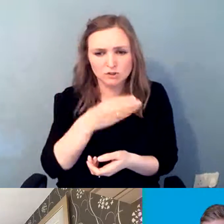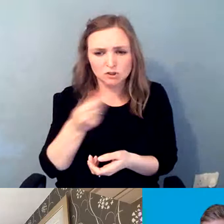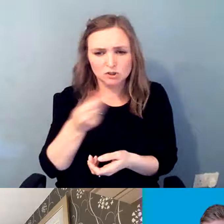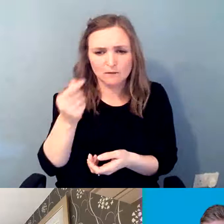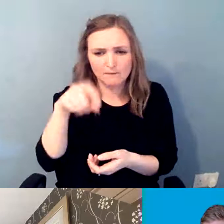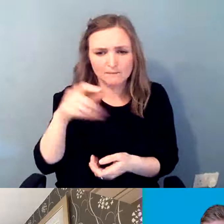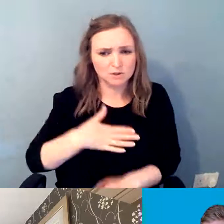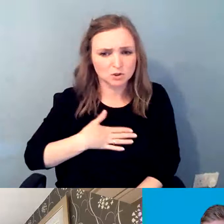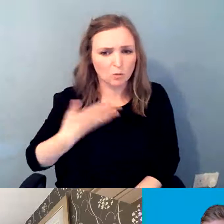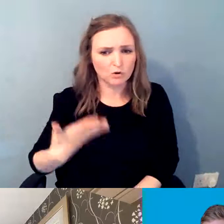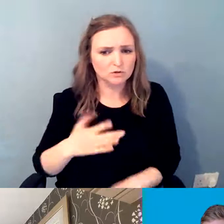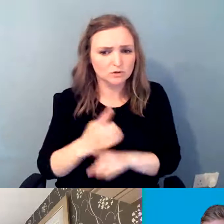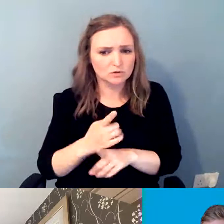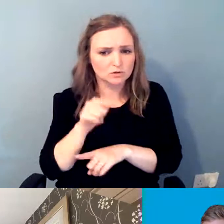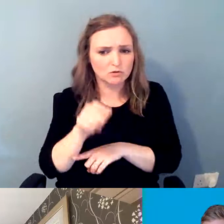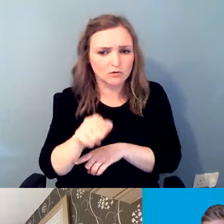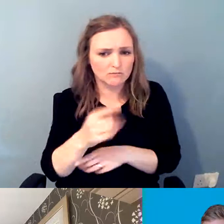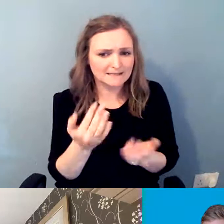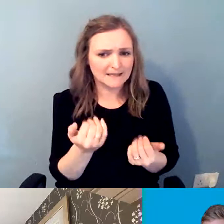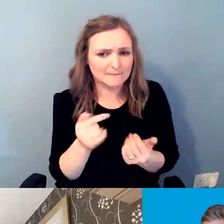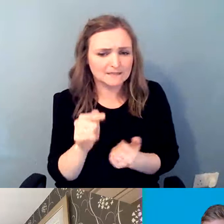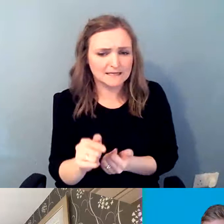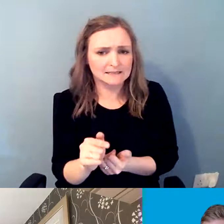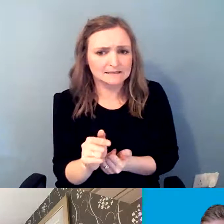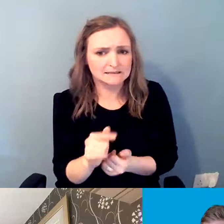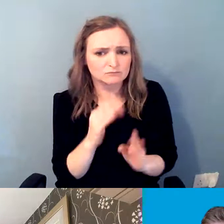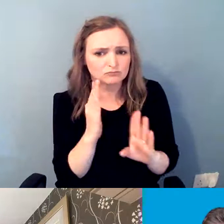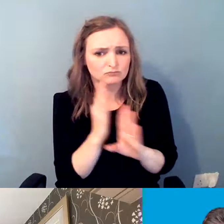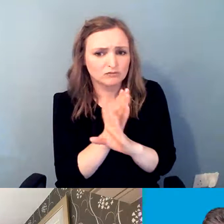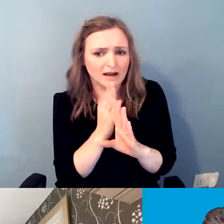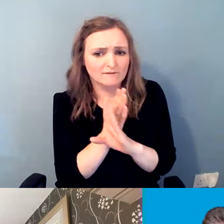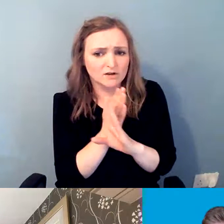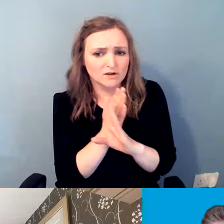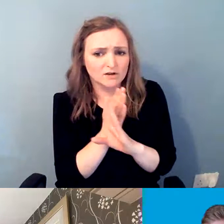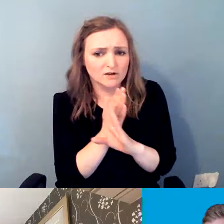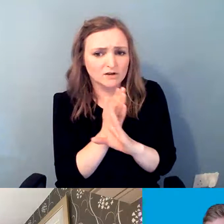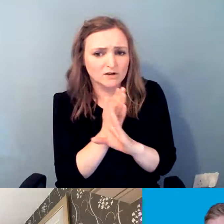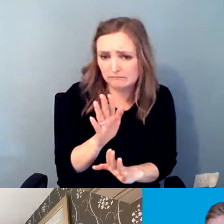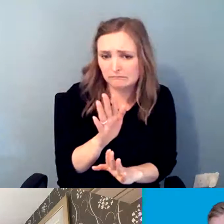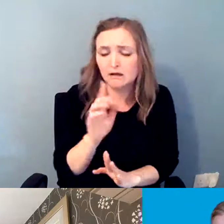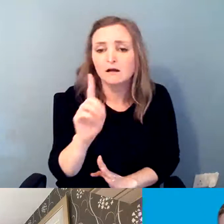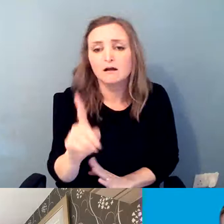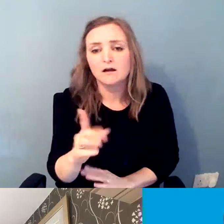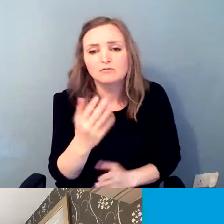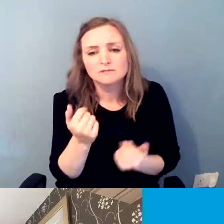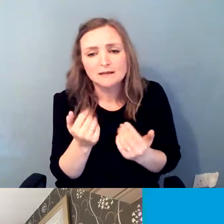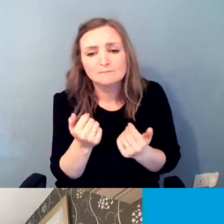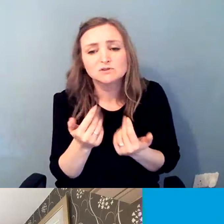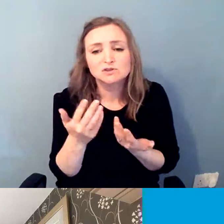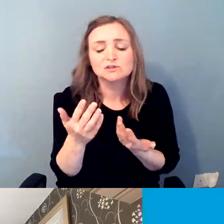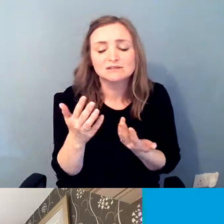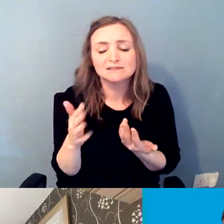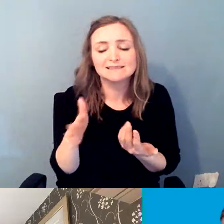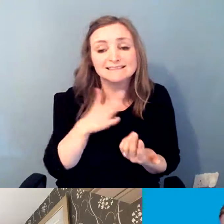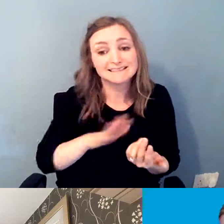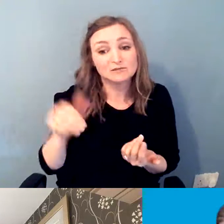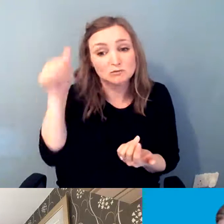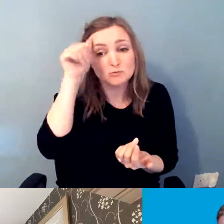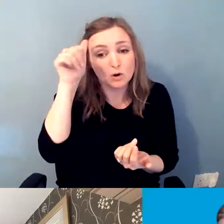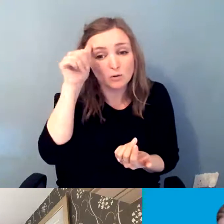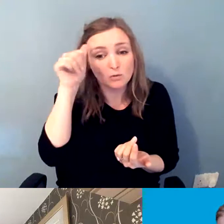find it quite intrusive, but I think along with training our receptionists, we have to get the message out to the public why that is